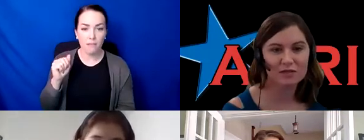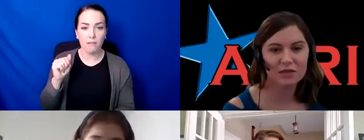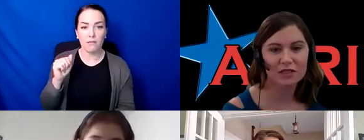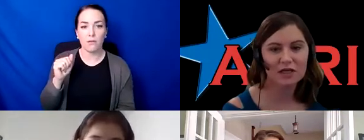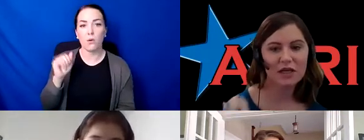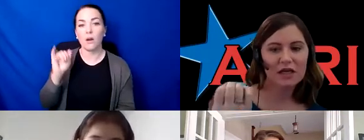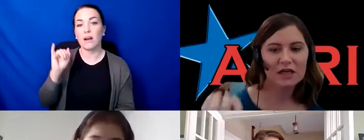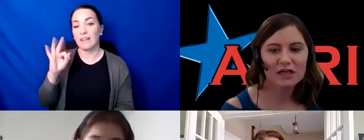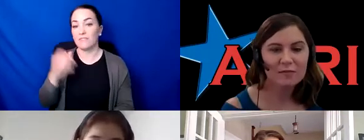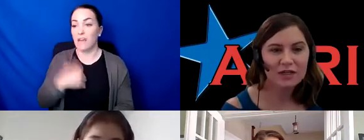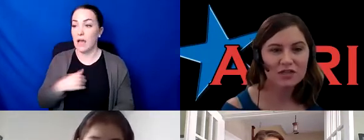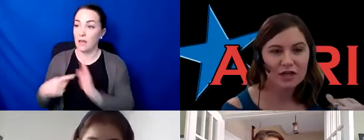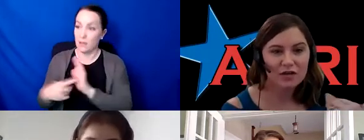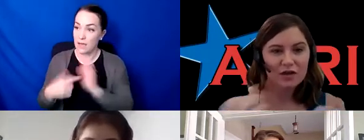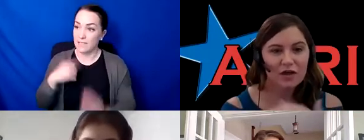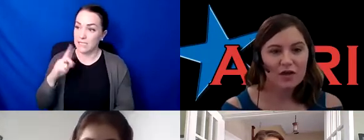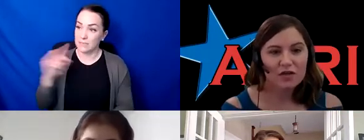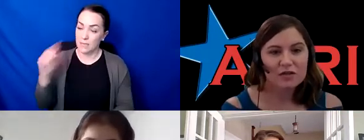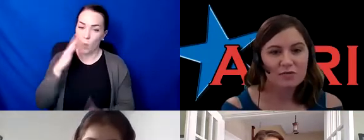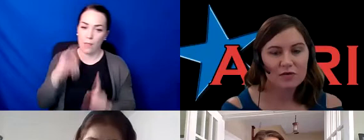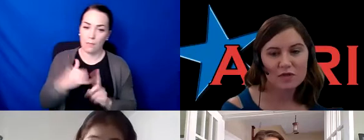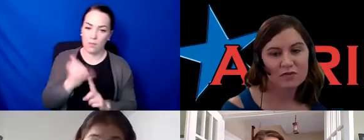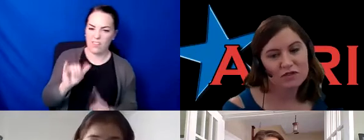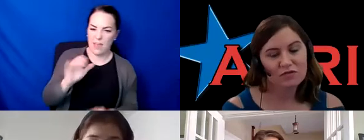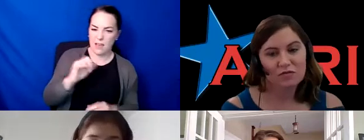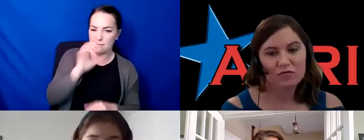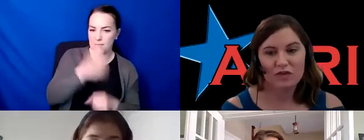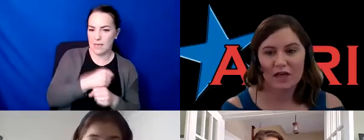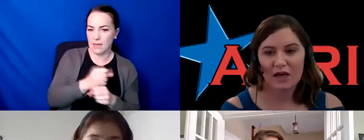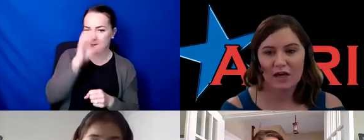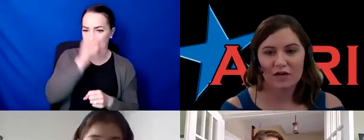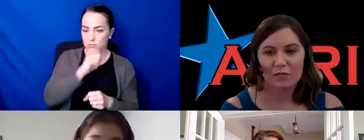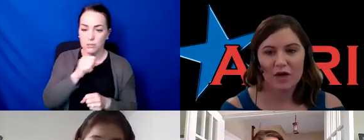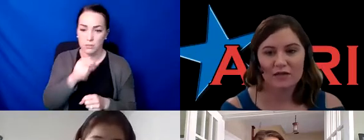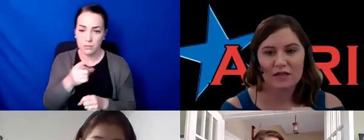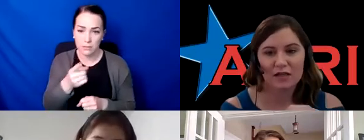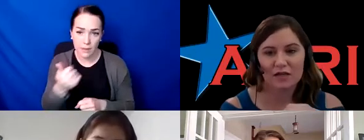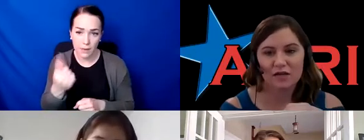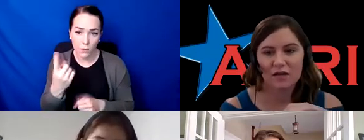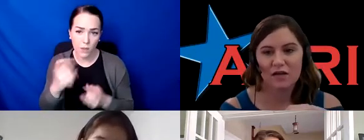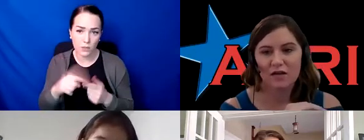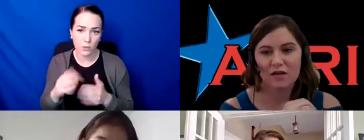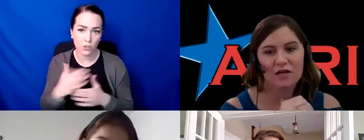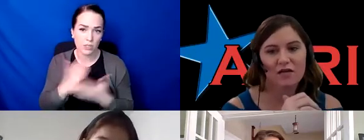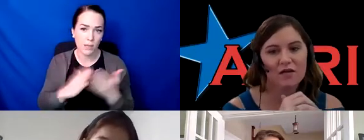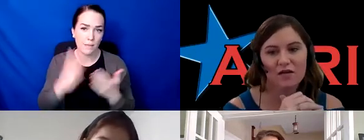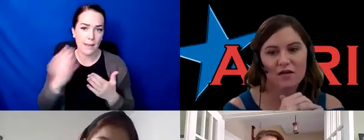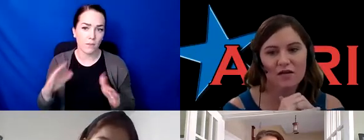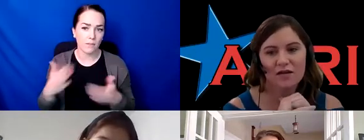my disability. Can anybody share some of those? They were just really out of the box, and